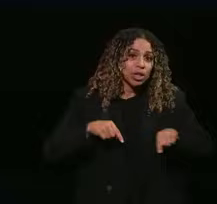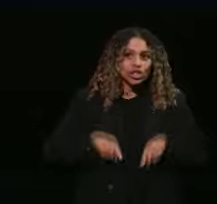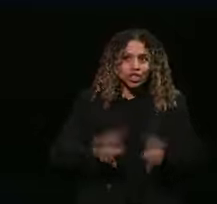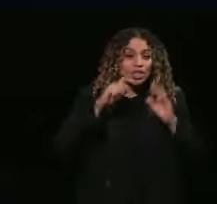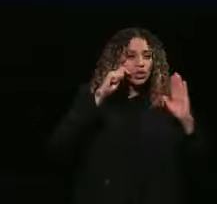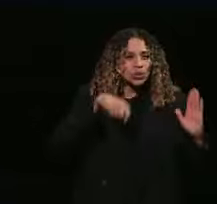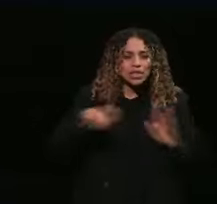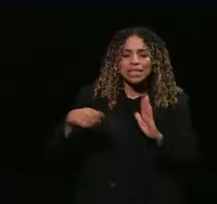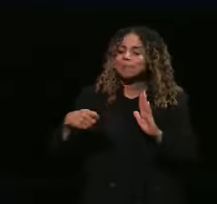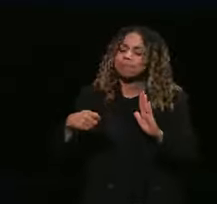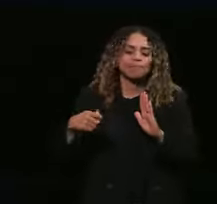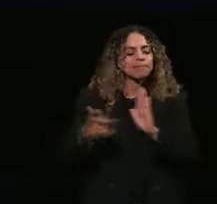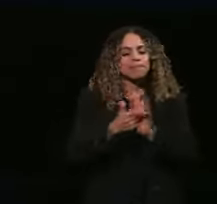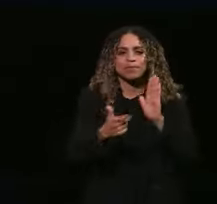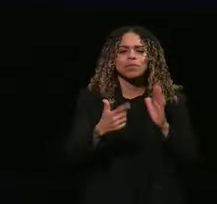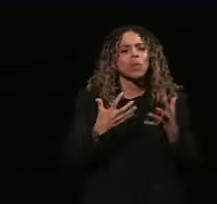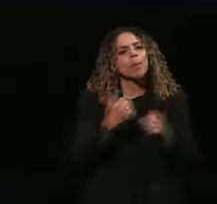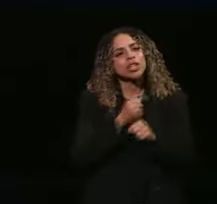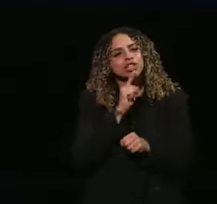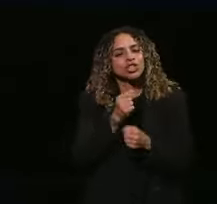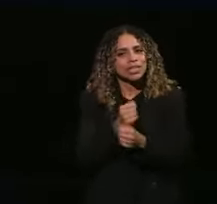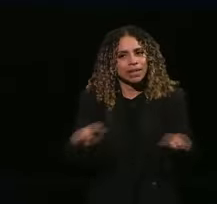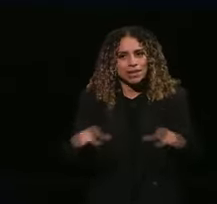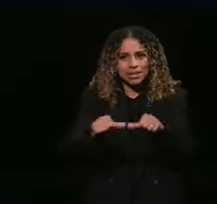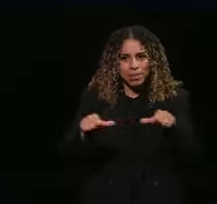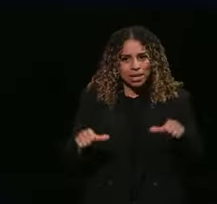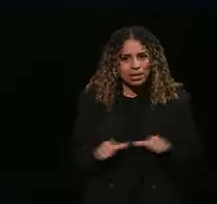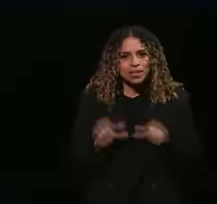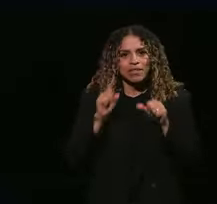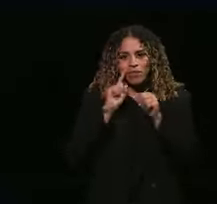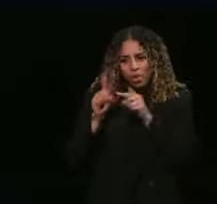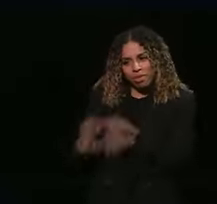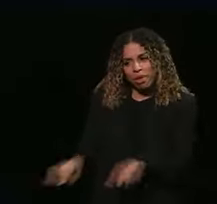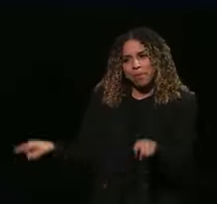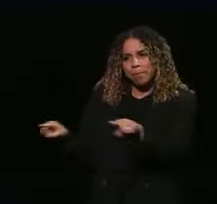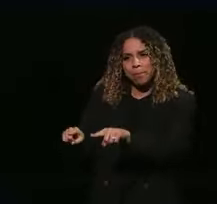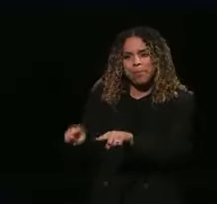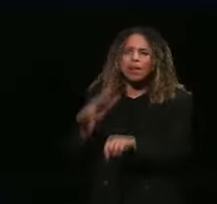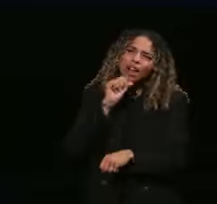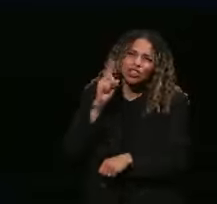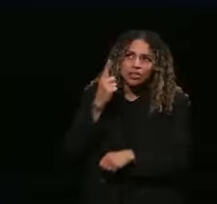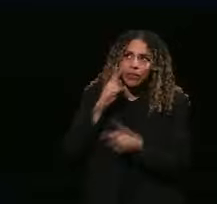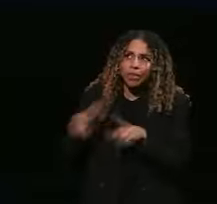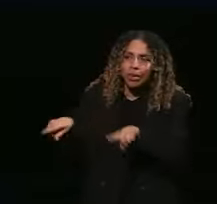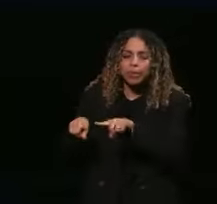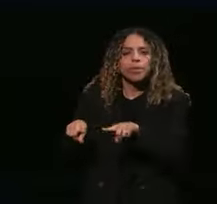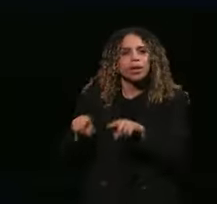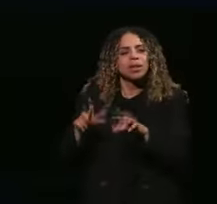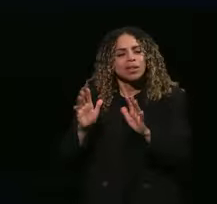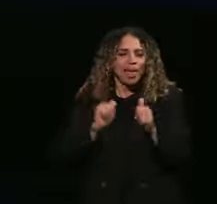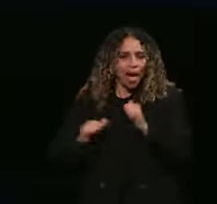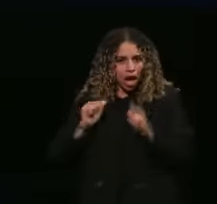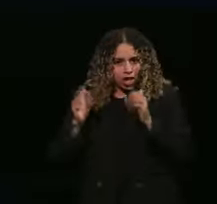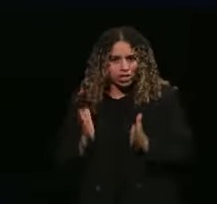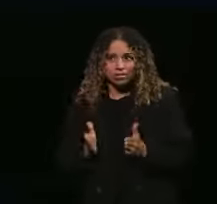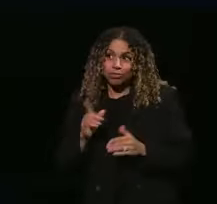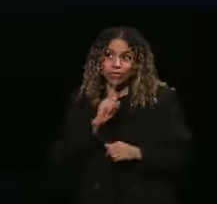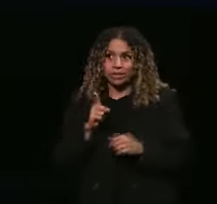so we can create together a safe space for them, but not only for them, for the actors, for